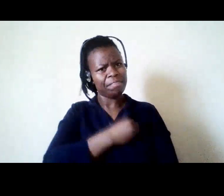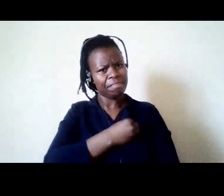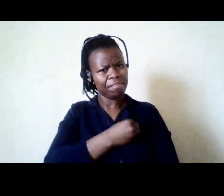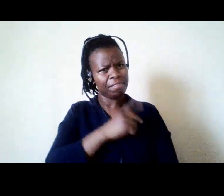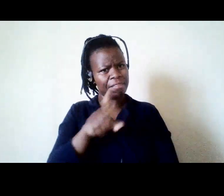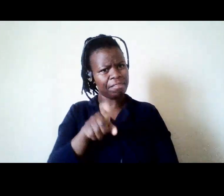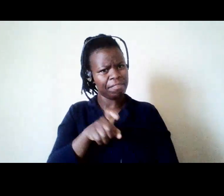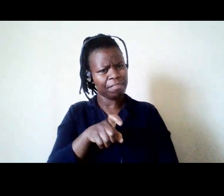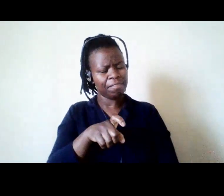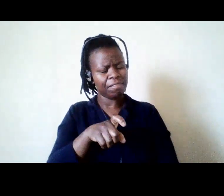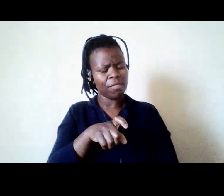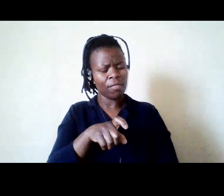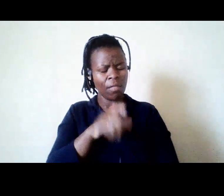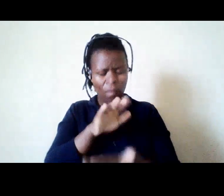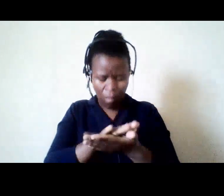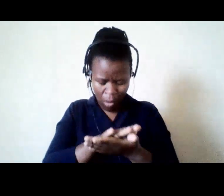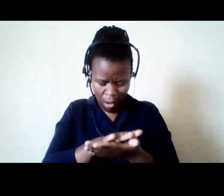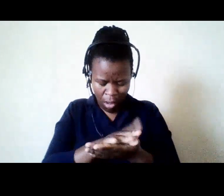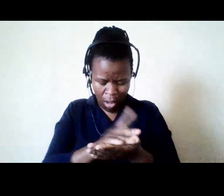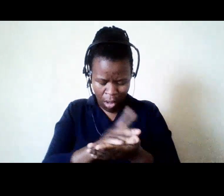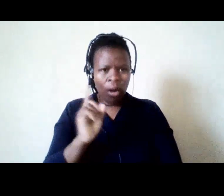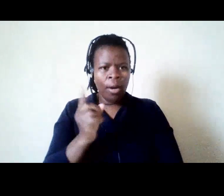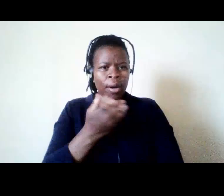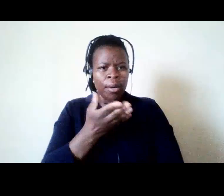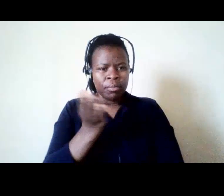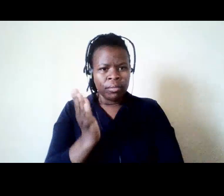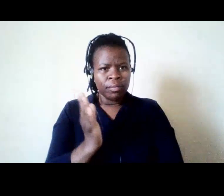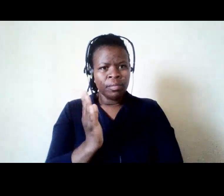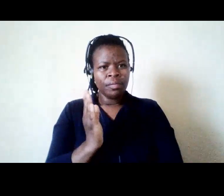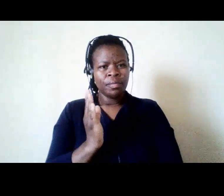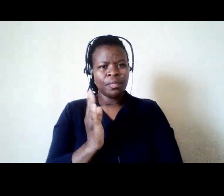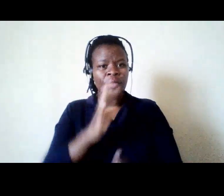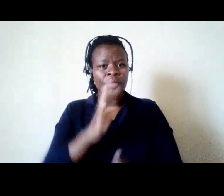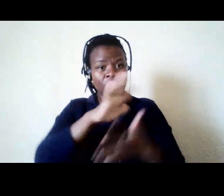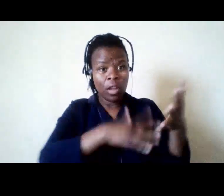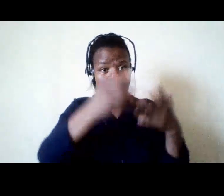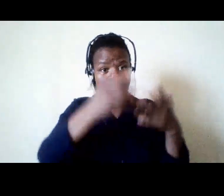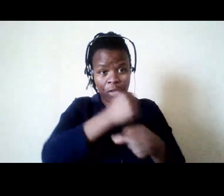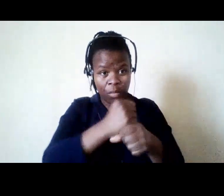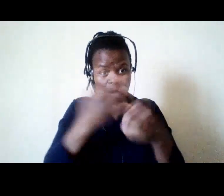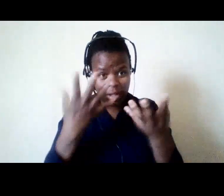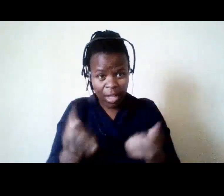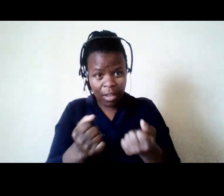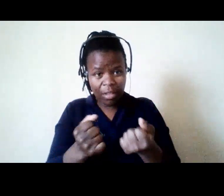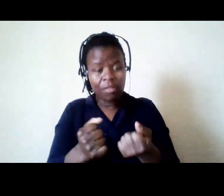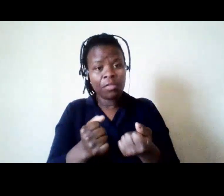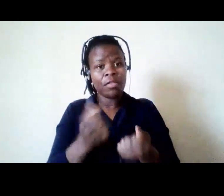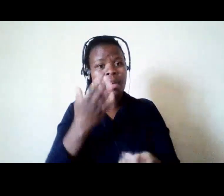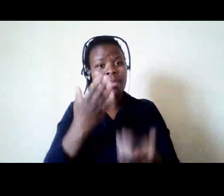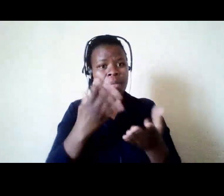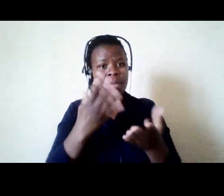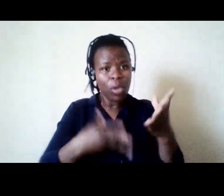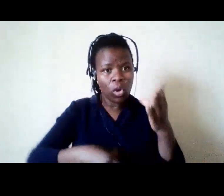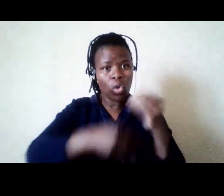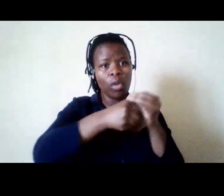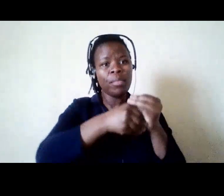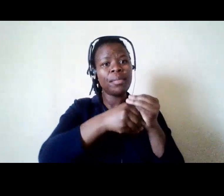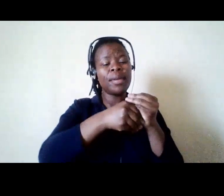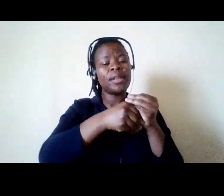given those the frameworks that we have, were they complementing the rights-based approaches to inclusive